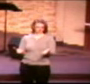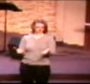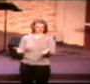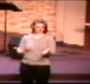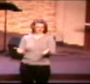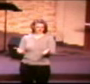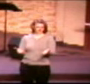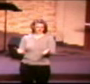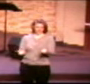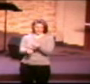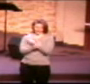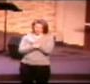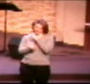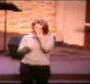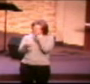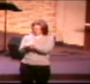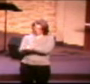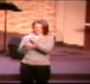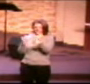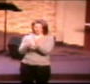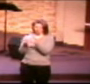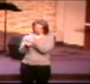Love believes all things.